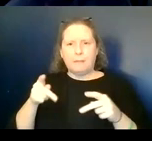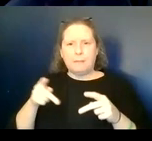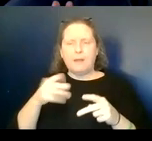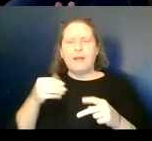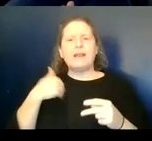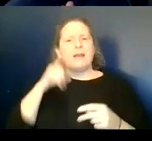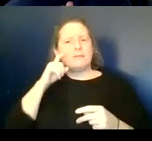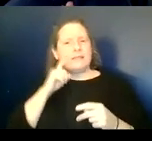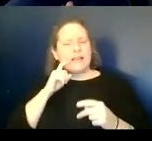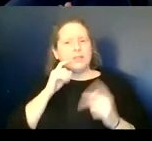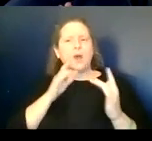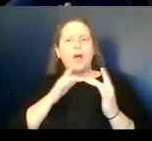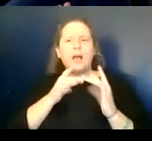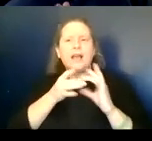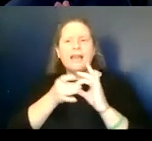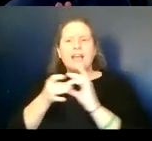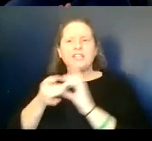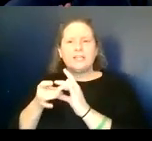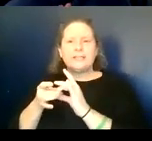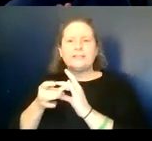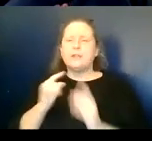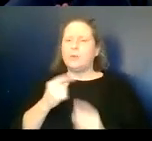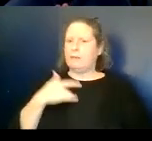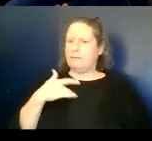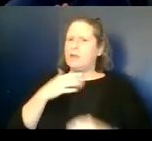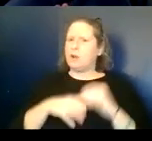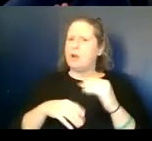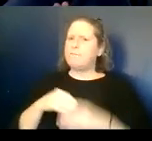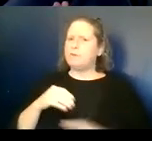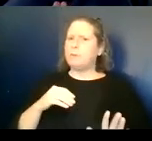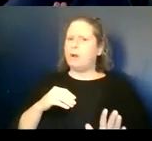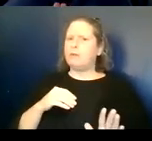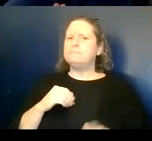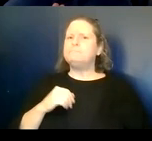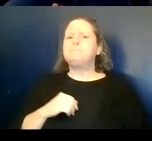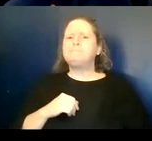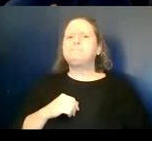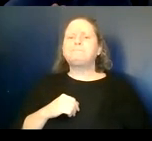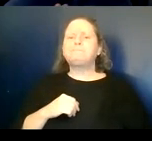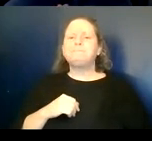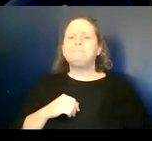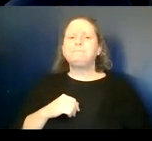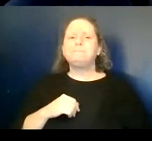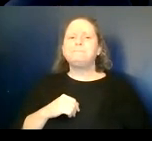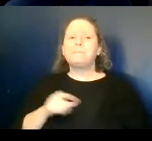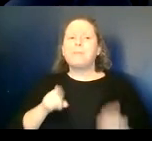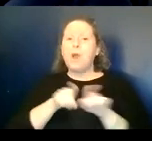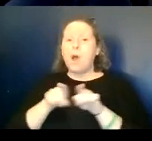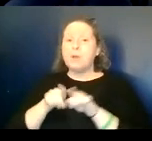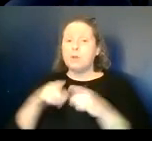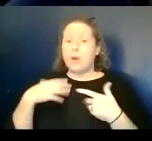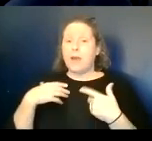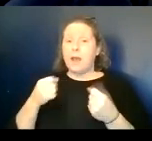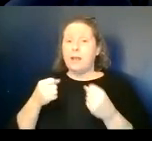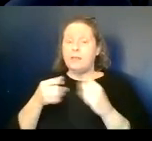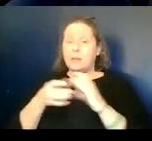connections that we feel are comfortable to us. And also, those healthy relationships are essential